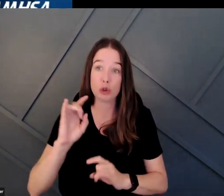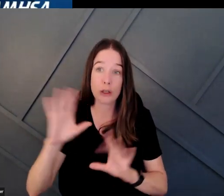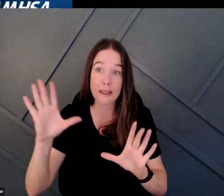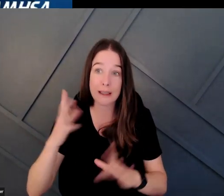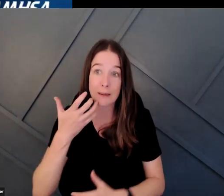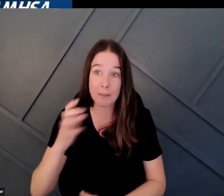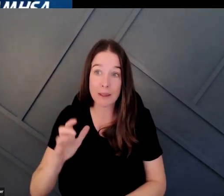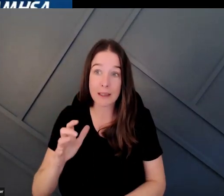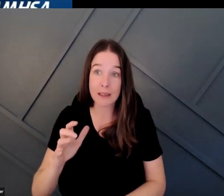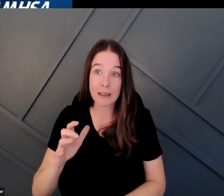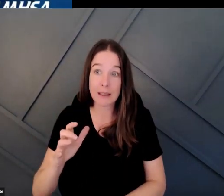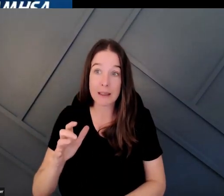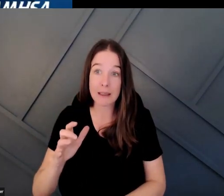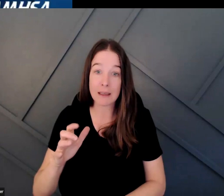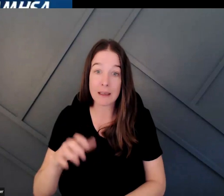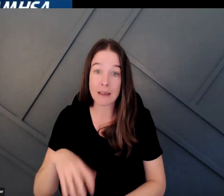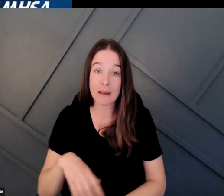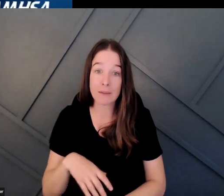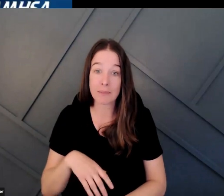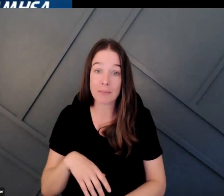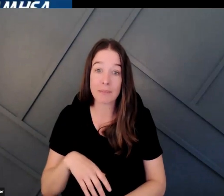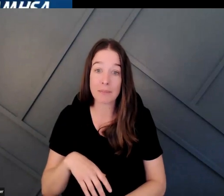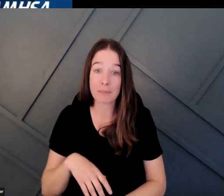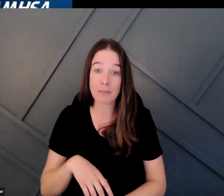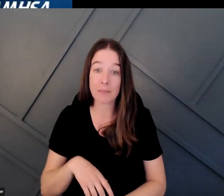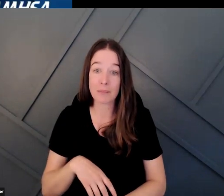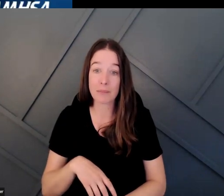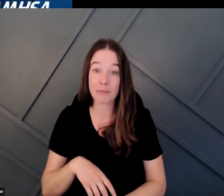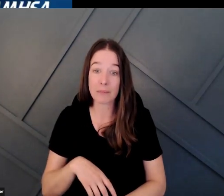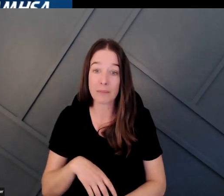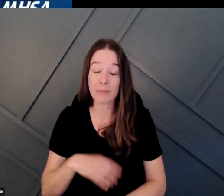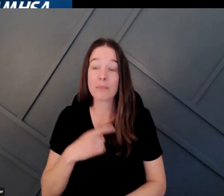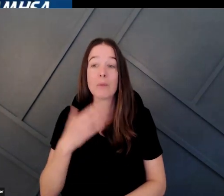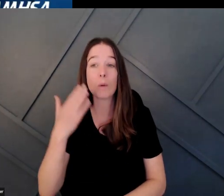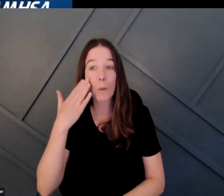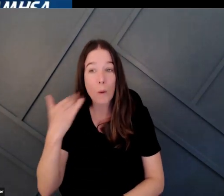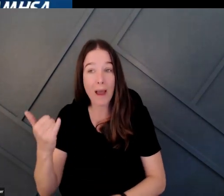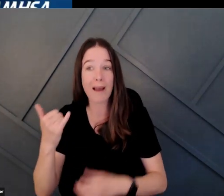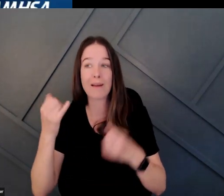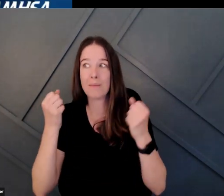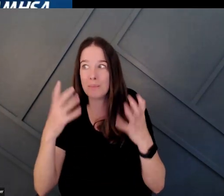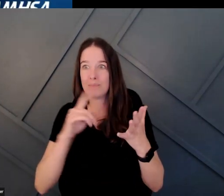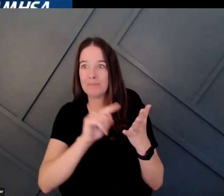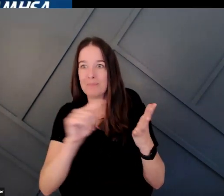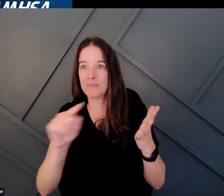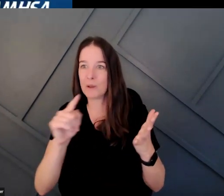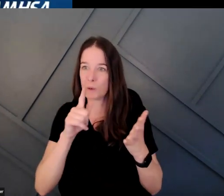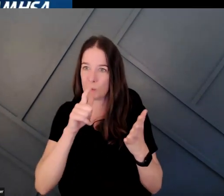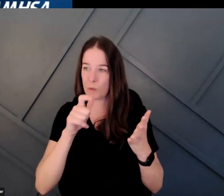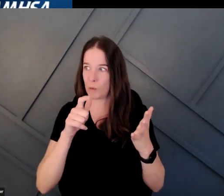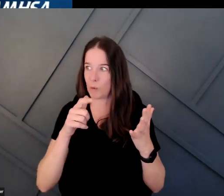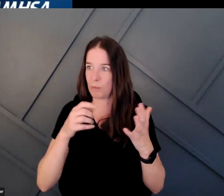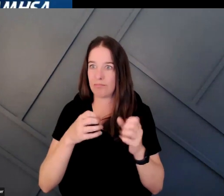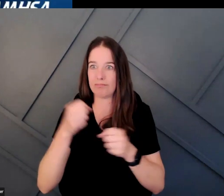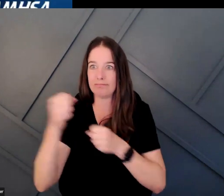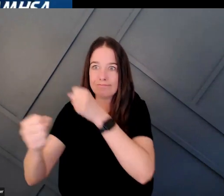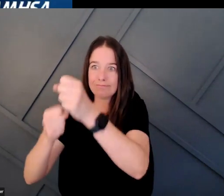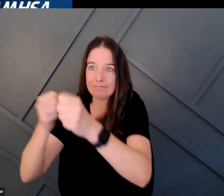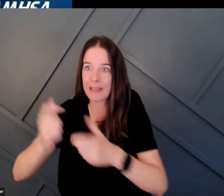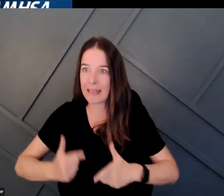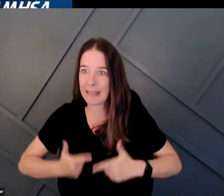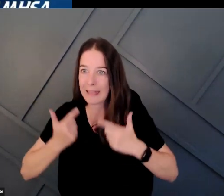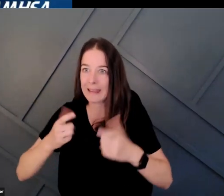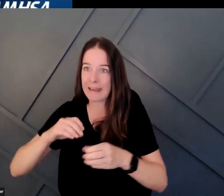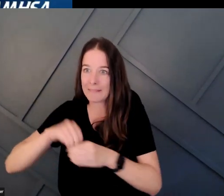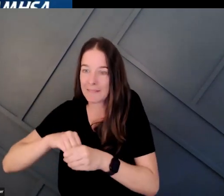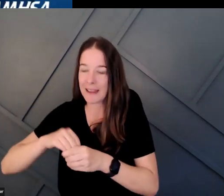of histories of redlining and different types of built infrastructure. Similar to the data in Arizona,